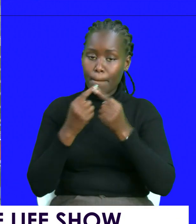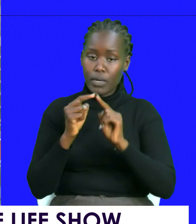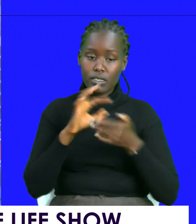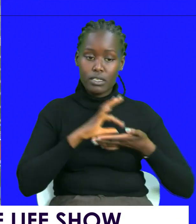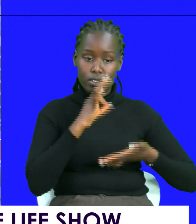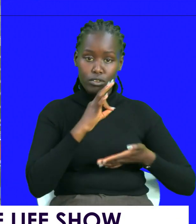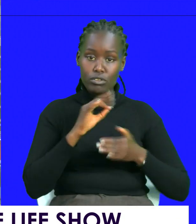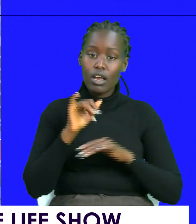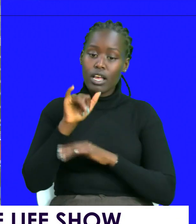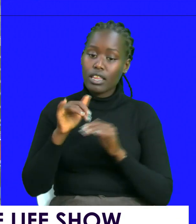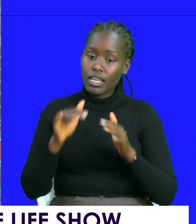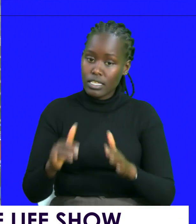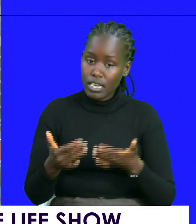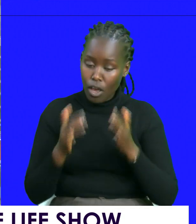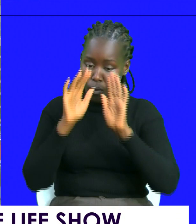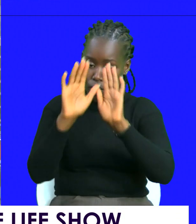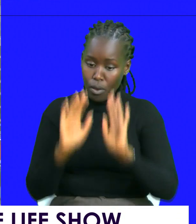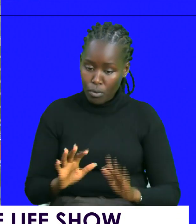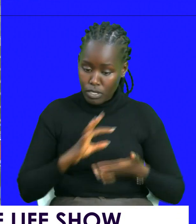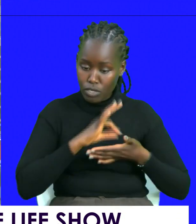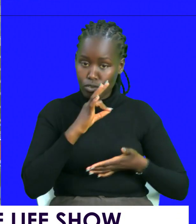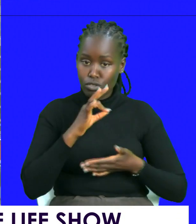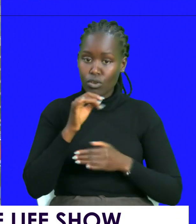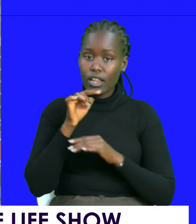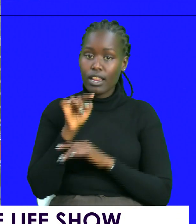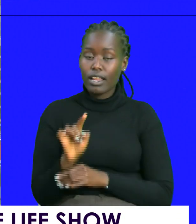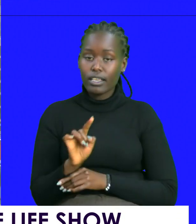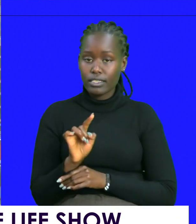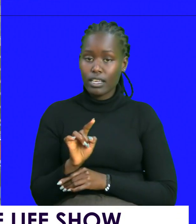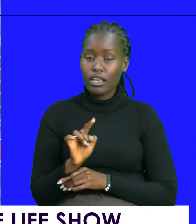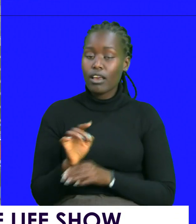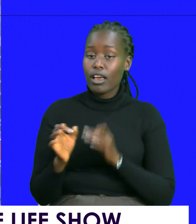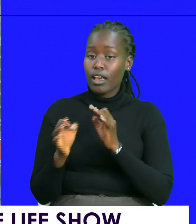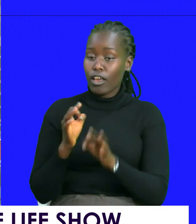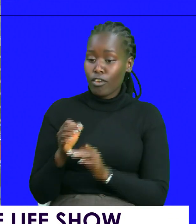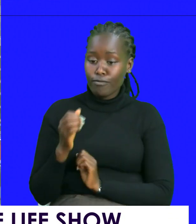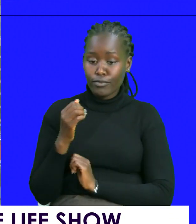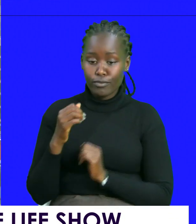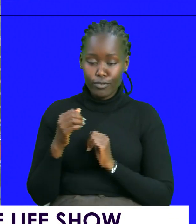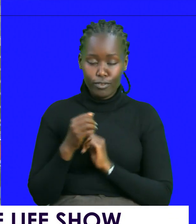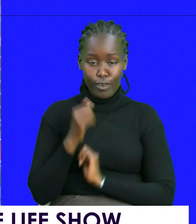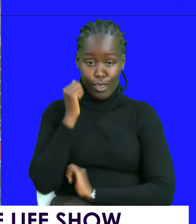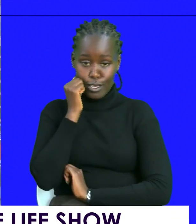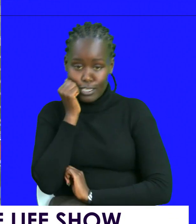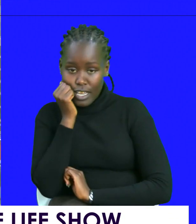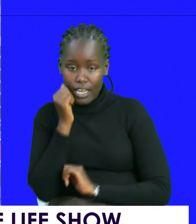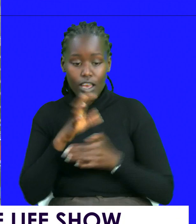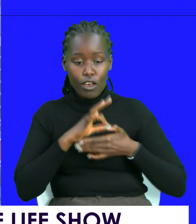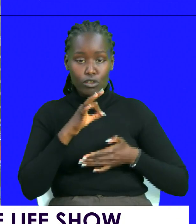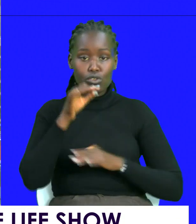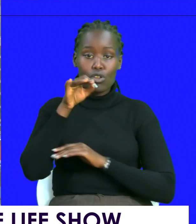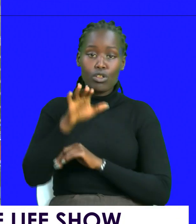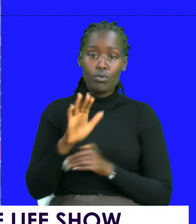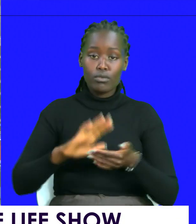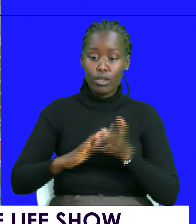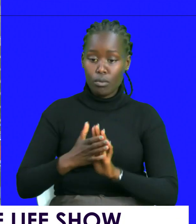That is how key your soul is. If you're sad right now, it is your soul. That is where the issues